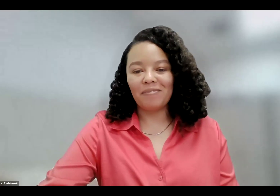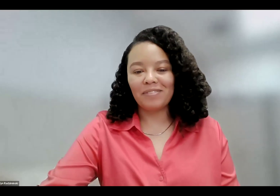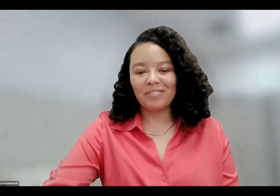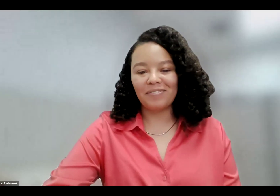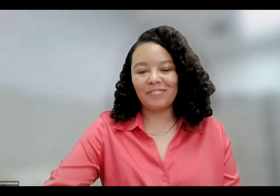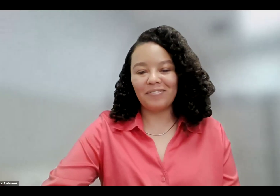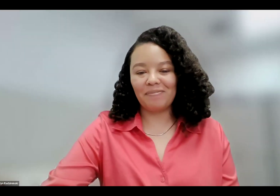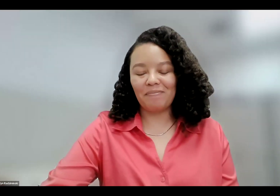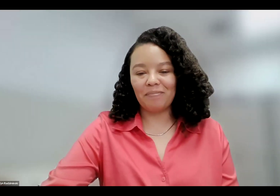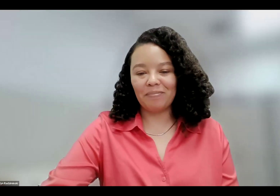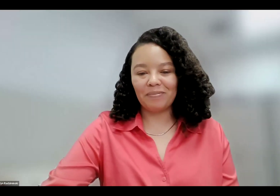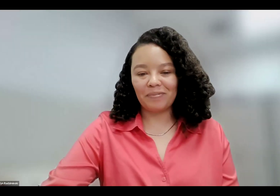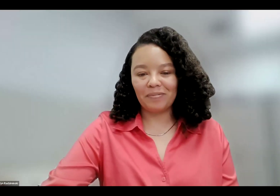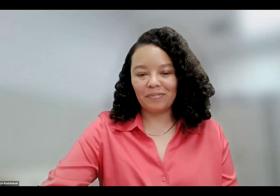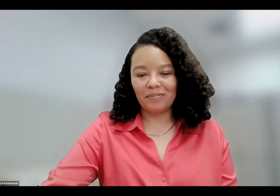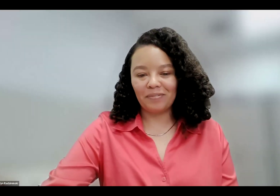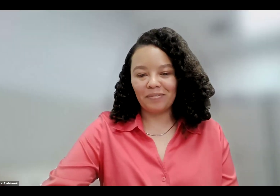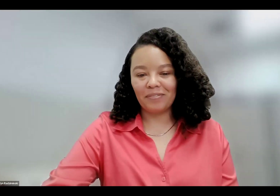video.